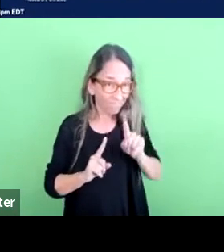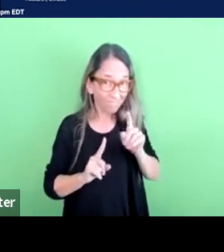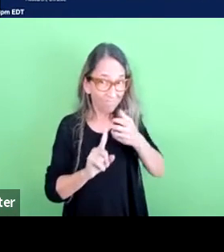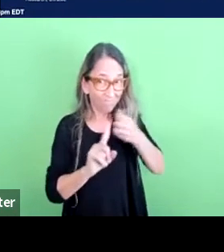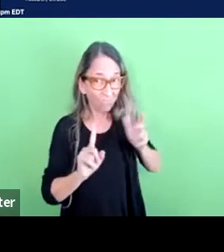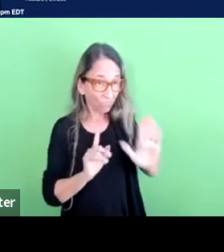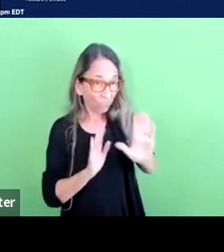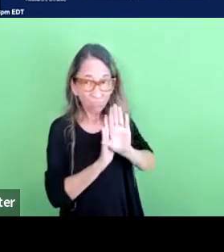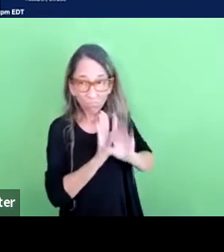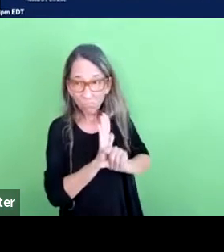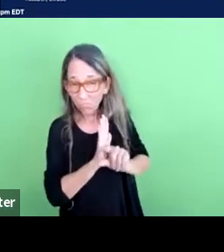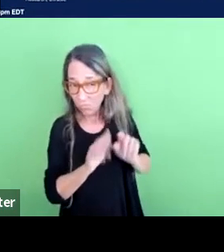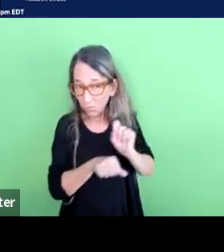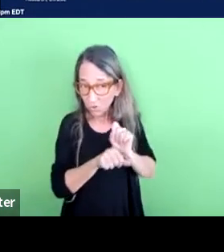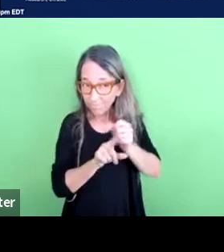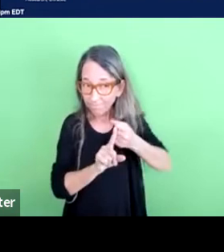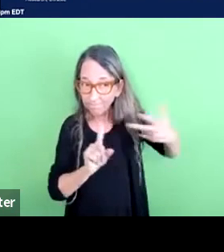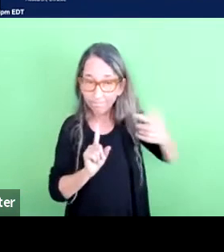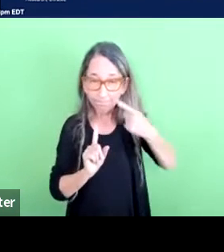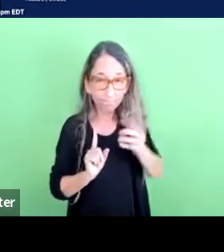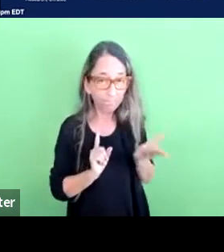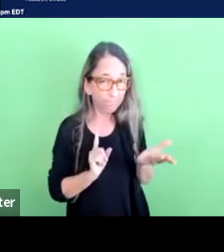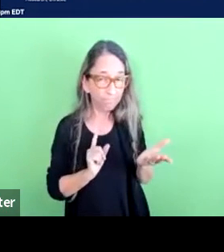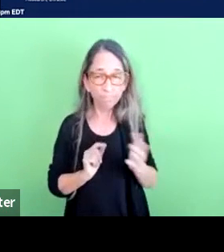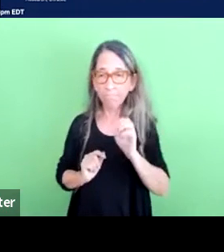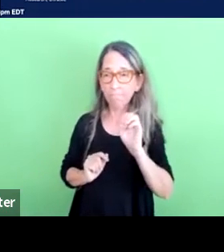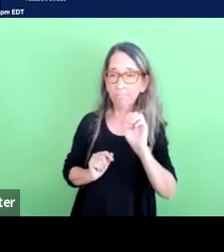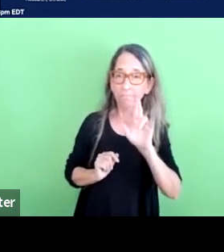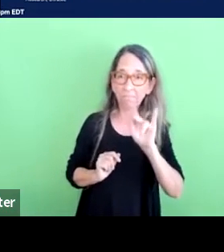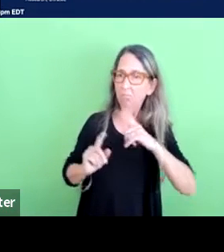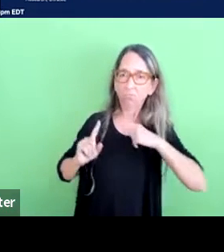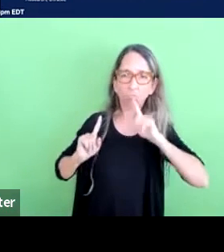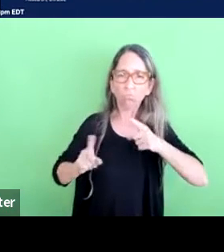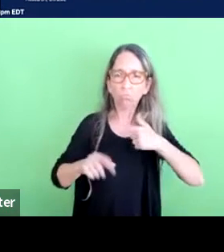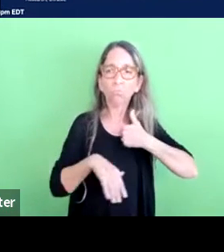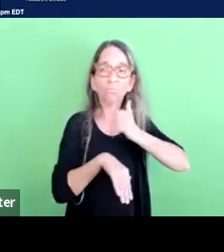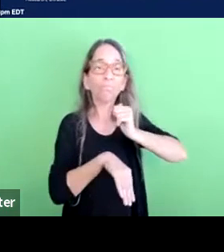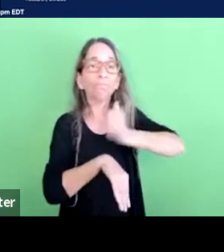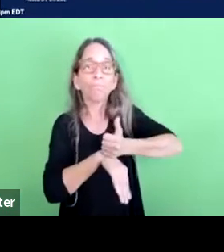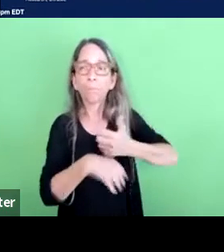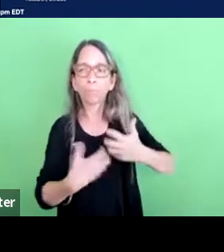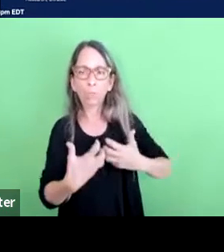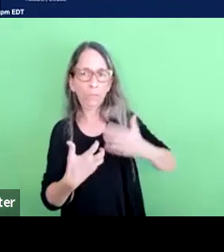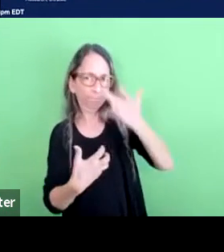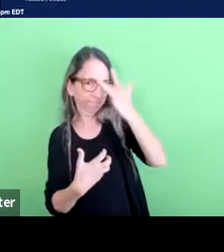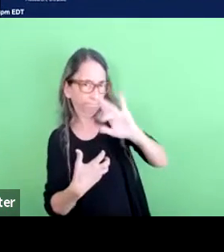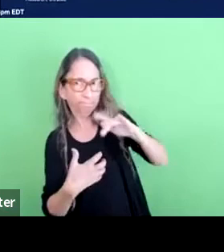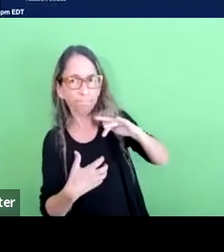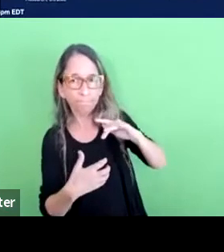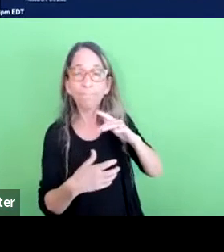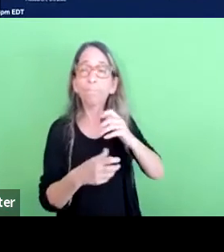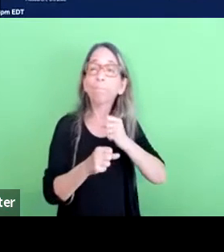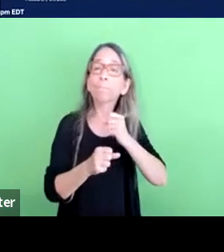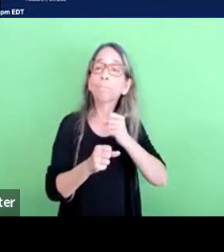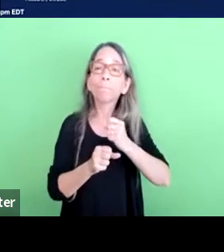Yeah, of course. So I was the founder of MachineGenius. We make an IP-CTS service called Audiologist